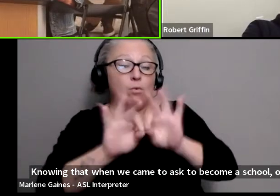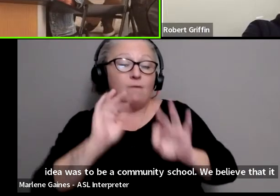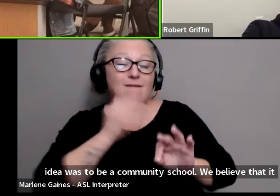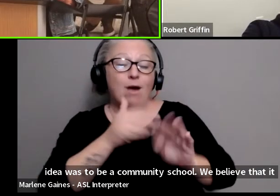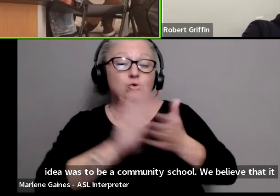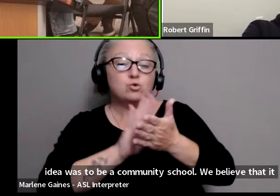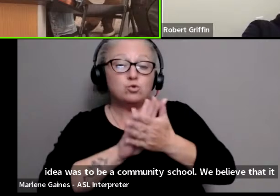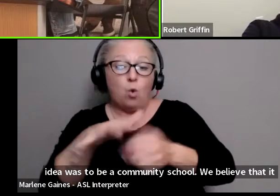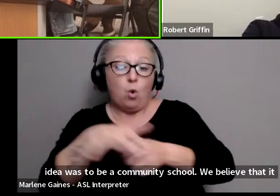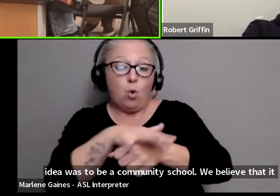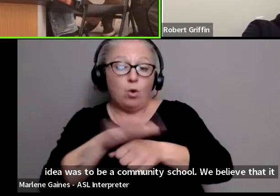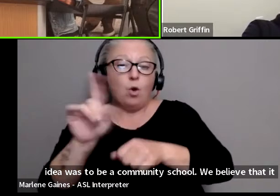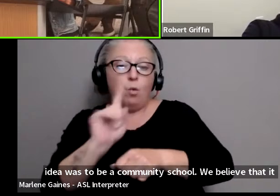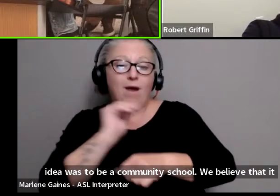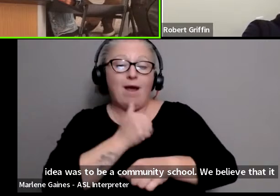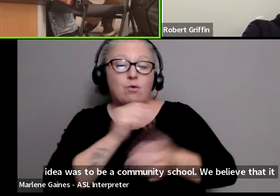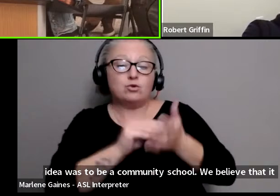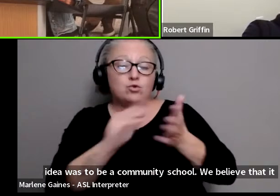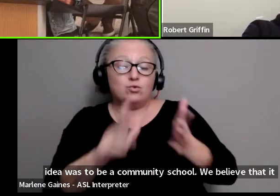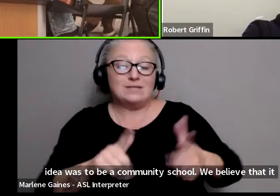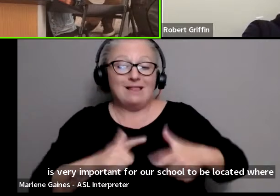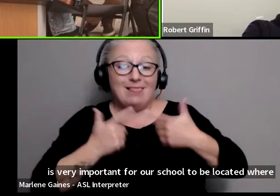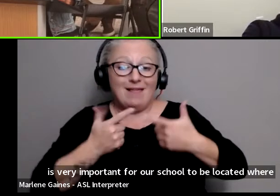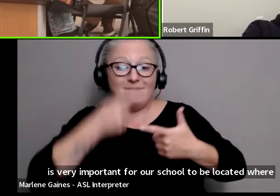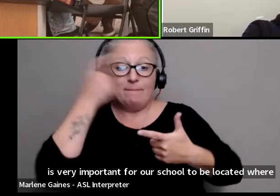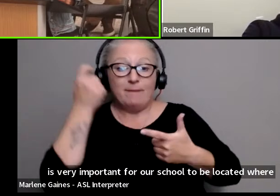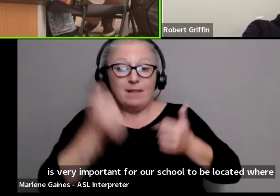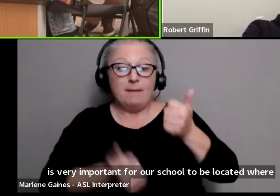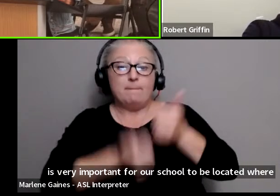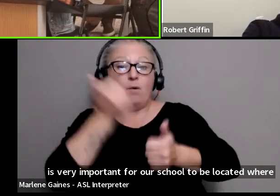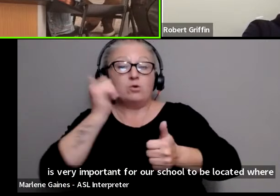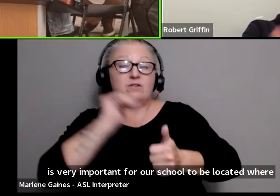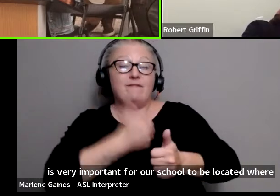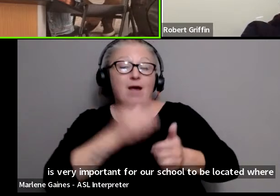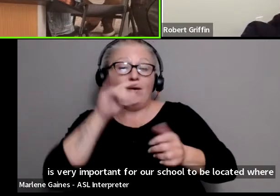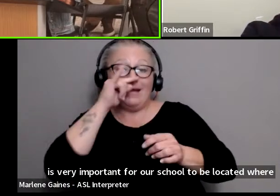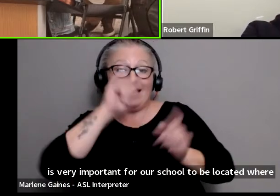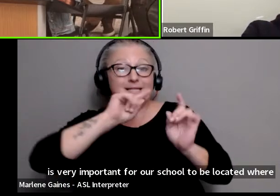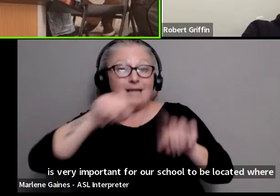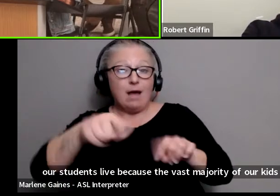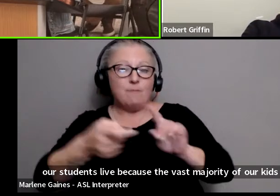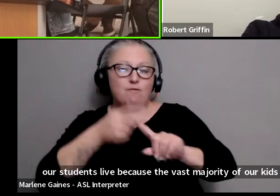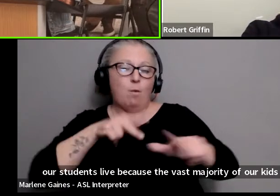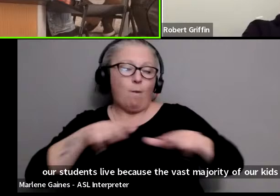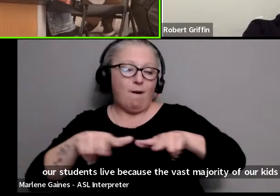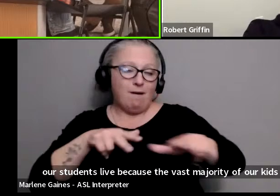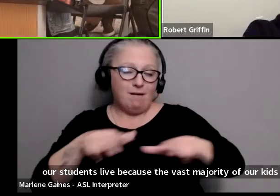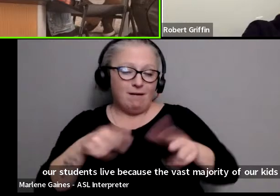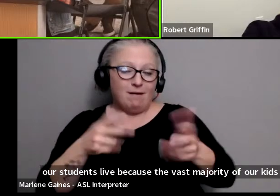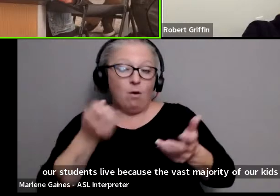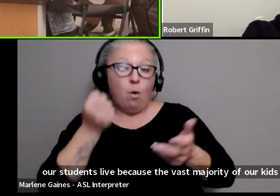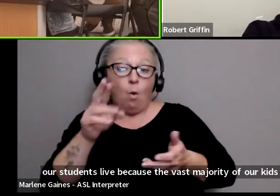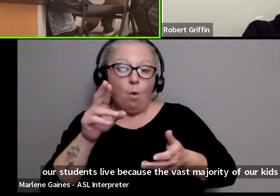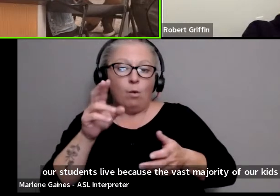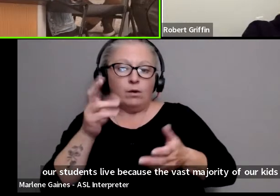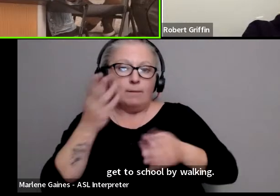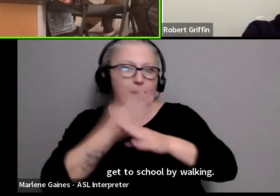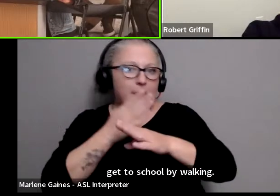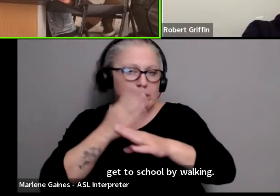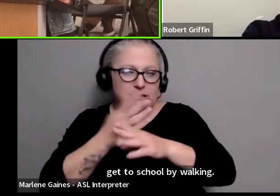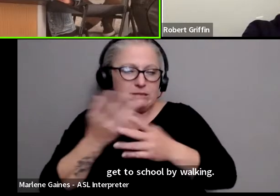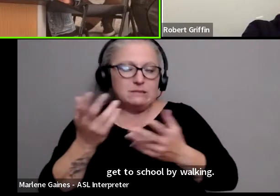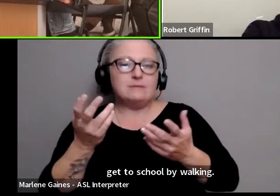be located where our students live, because the vast majority of our kids get to school by walking or by,